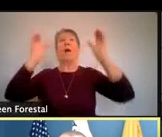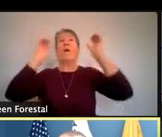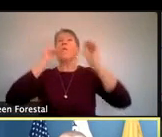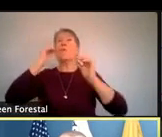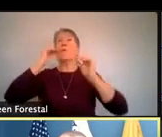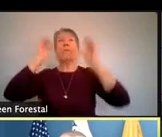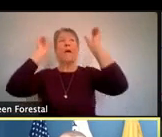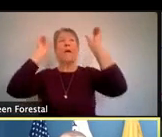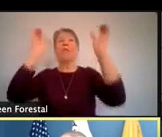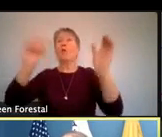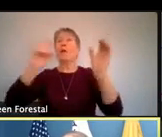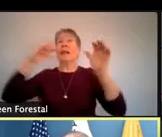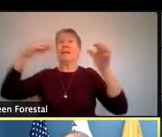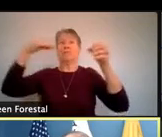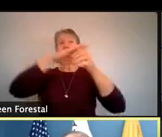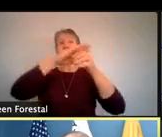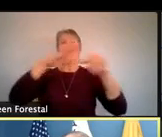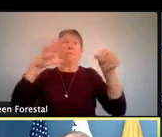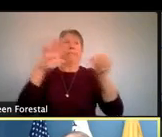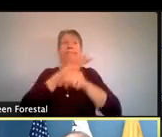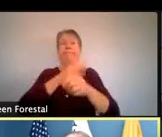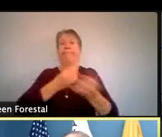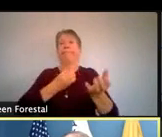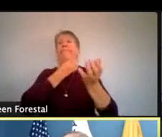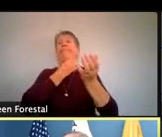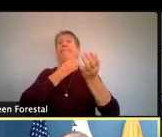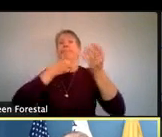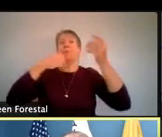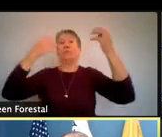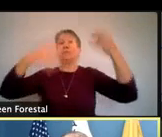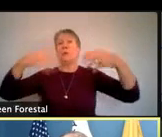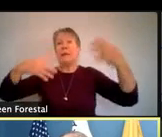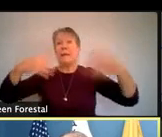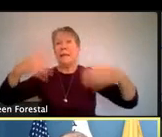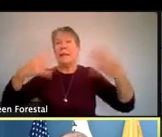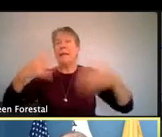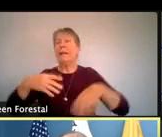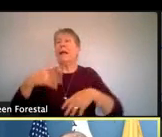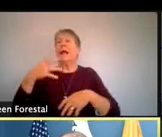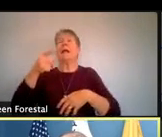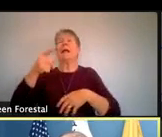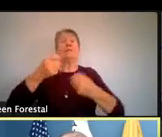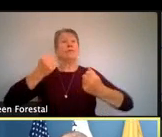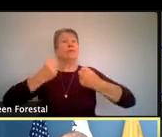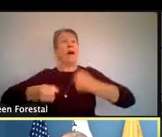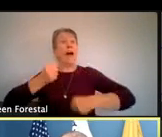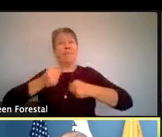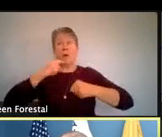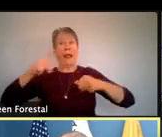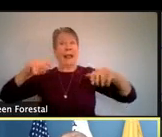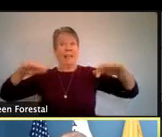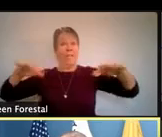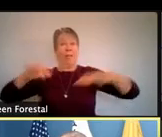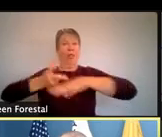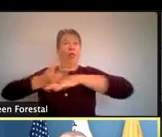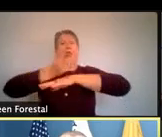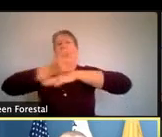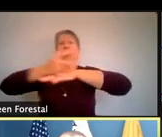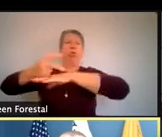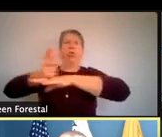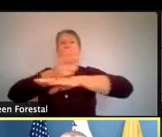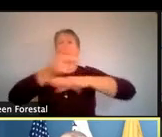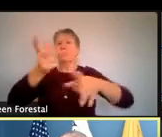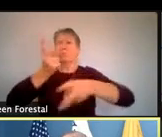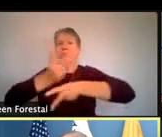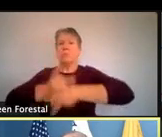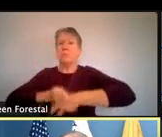as county and local road departments, are out there, and homeowners could also play their part on their residential streets in order to